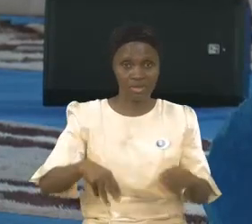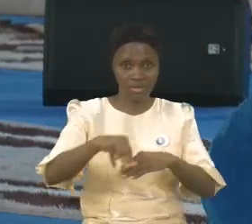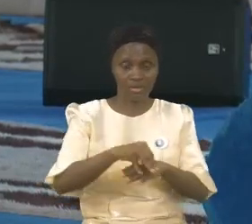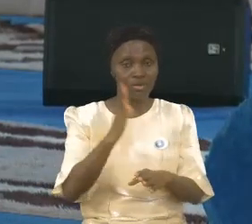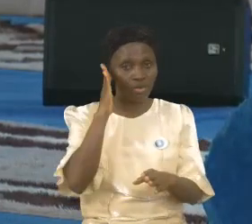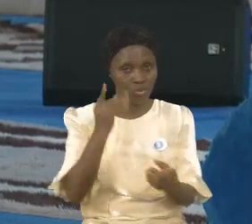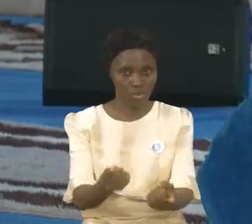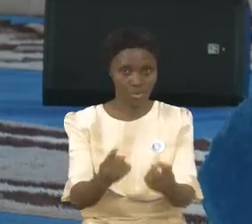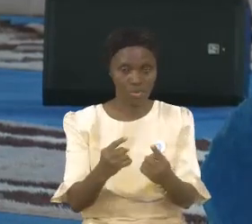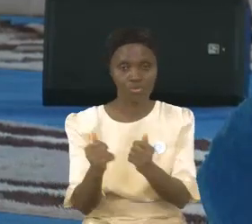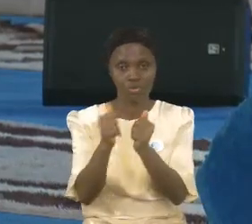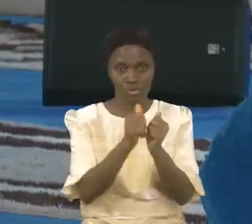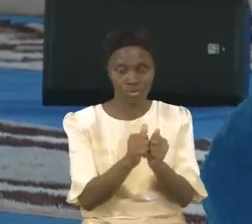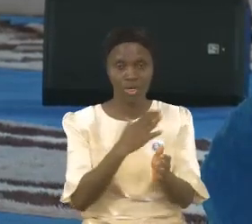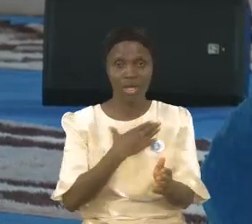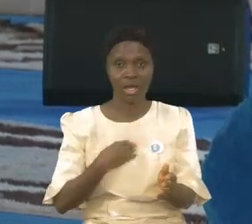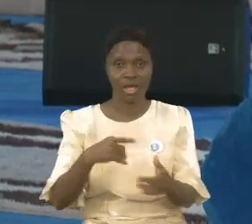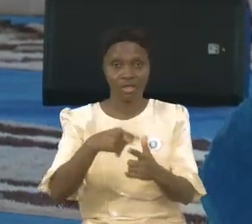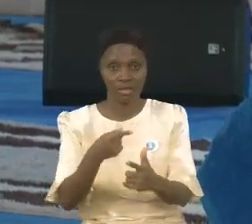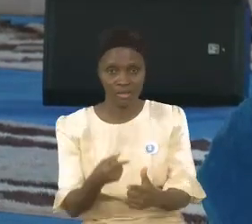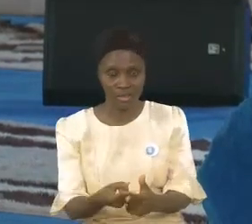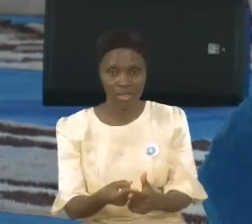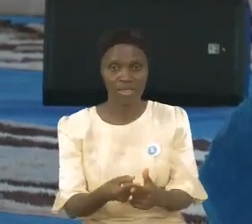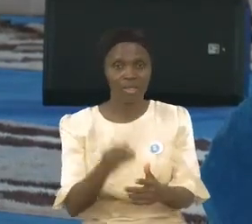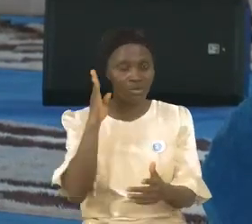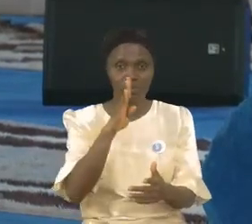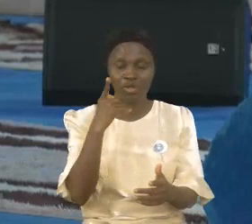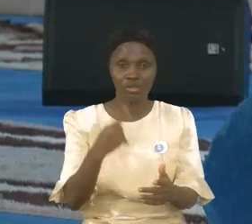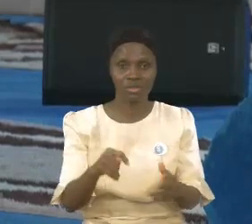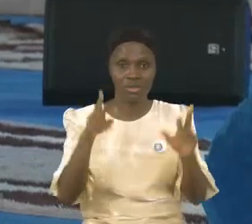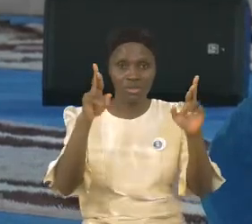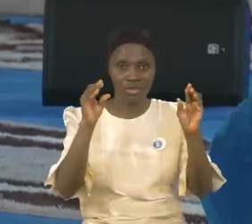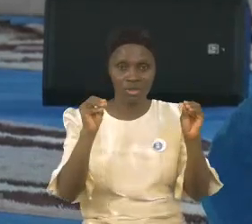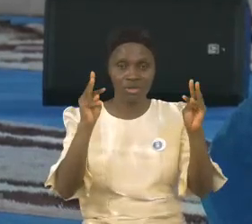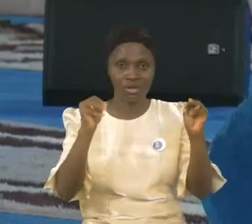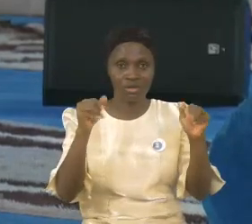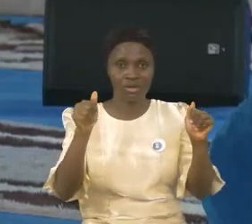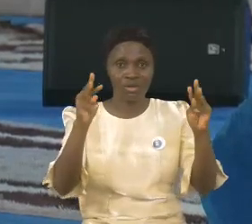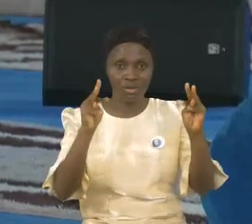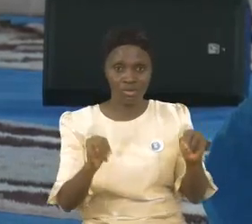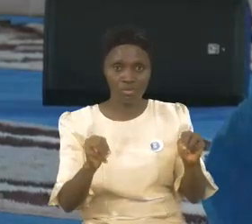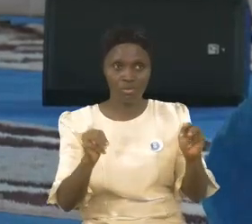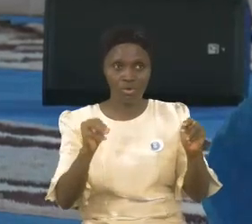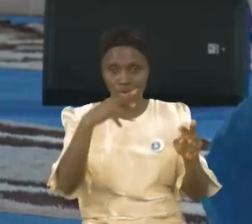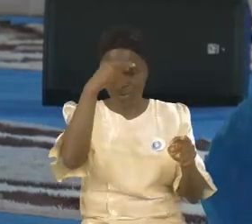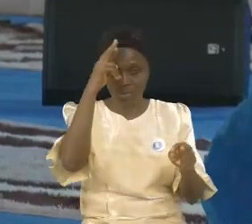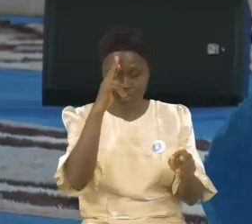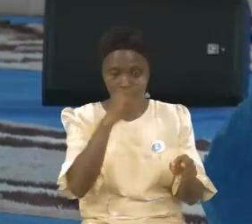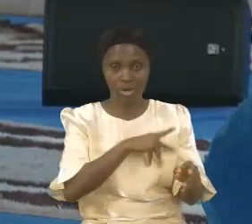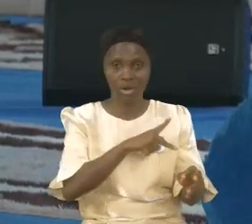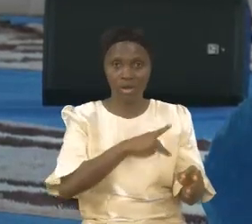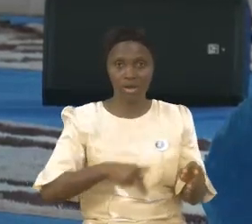together. And then there will be the Roman Empire. It will be the revised, revealed, renewed